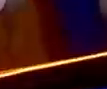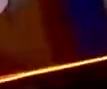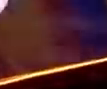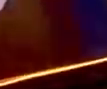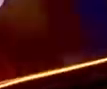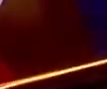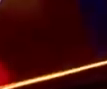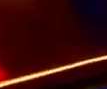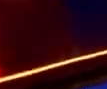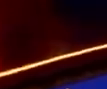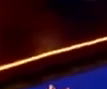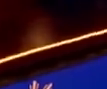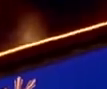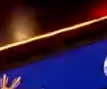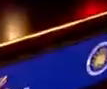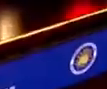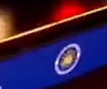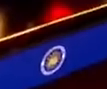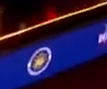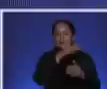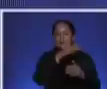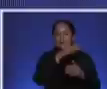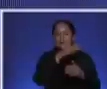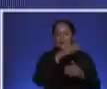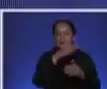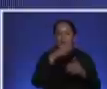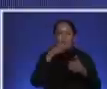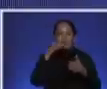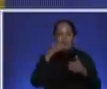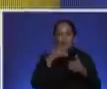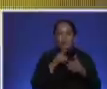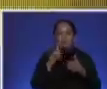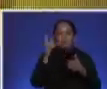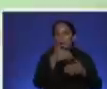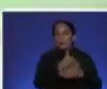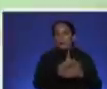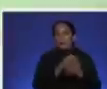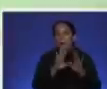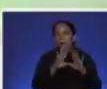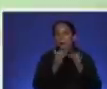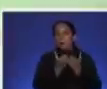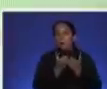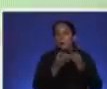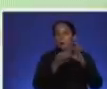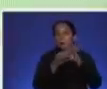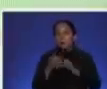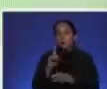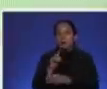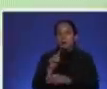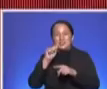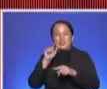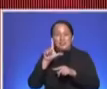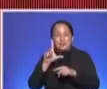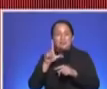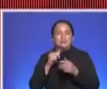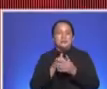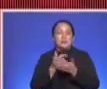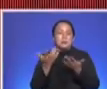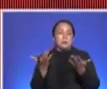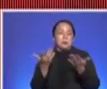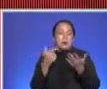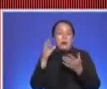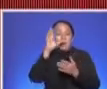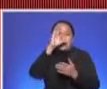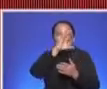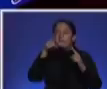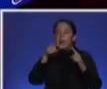if he will take the bait. No? And all of these candidates are already throwing challenges left and right,